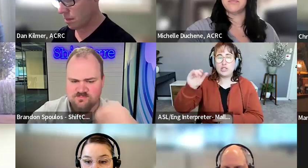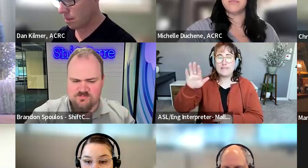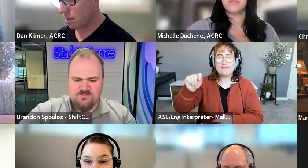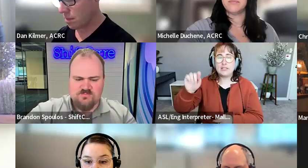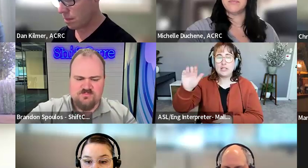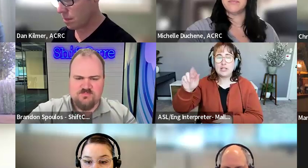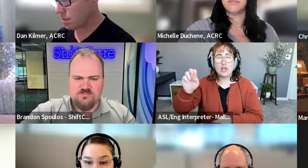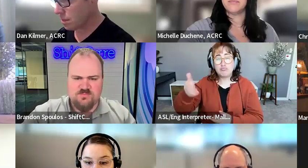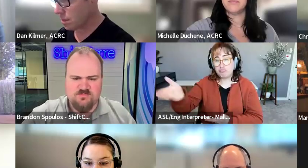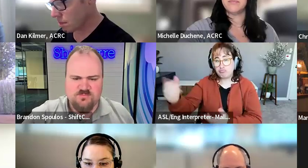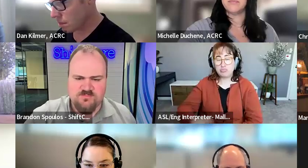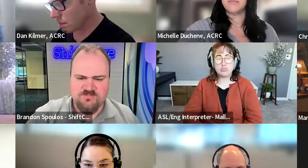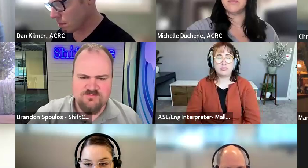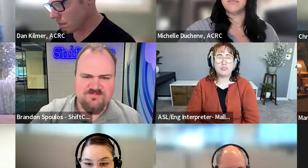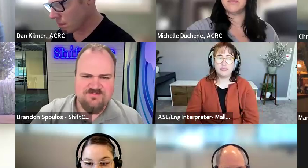take it away, sir.